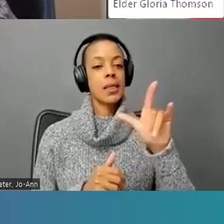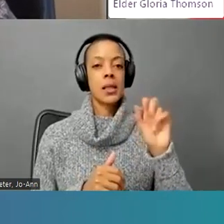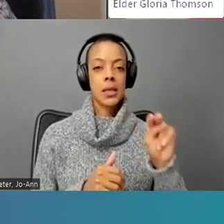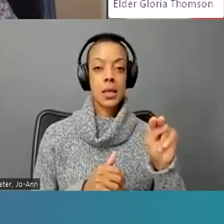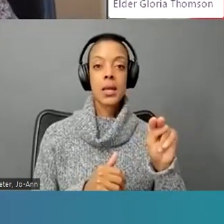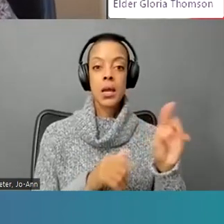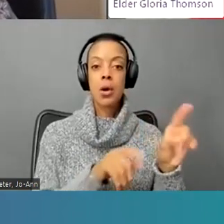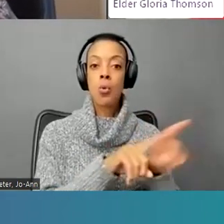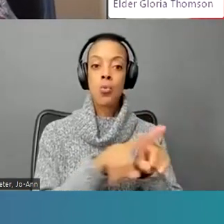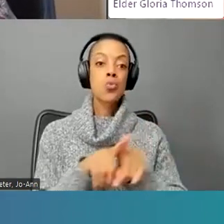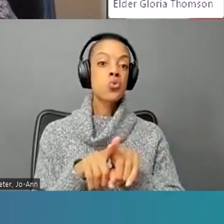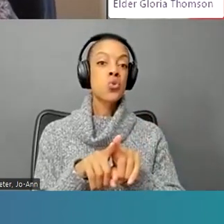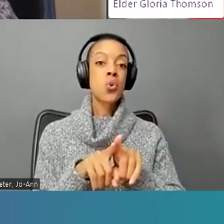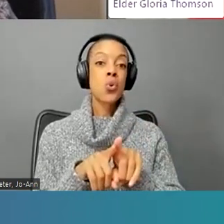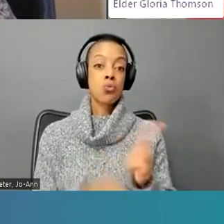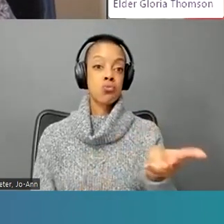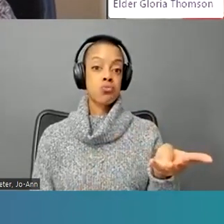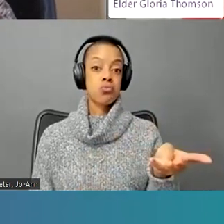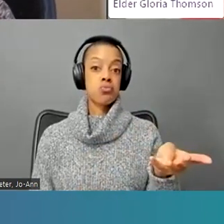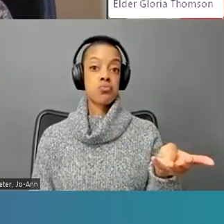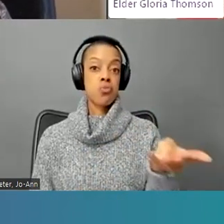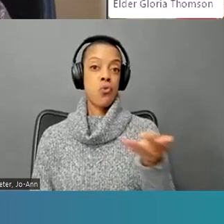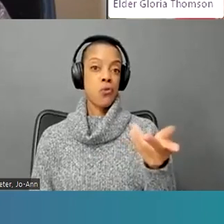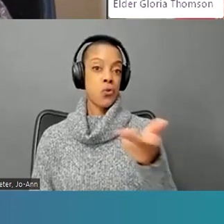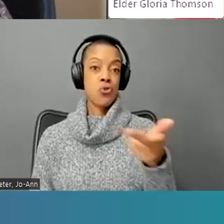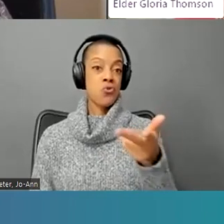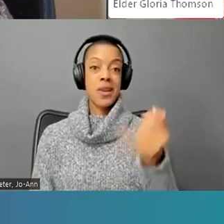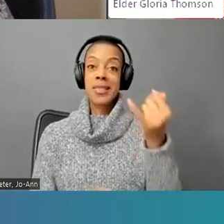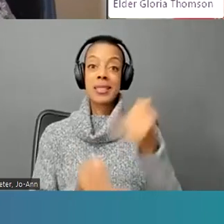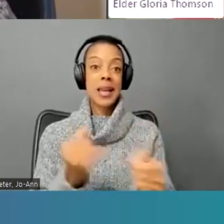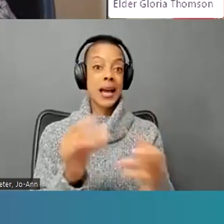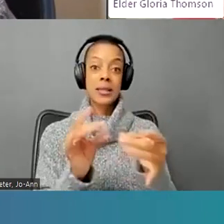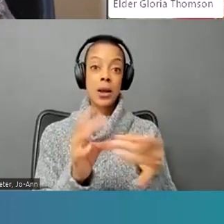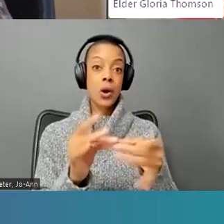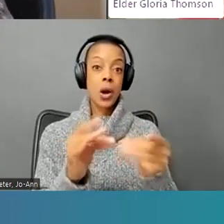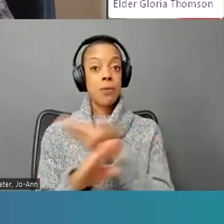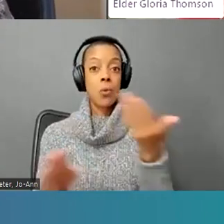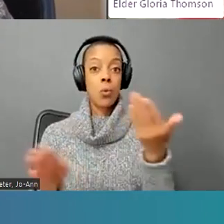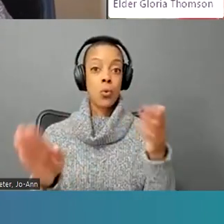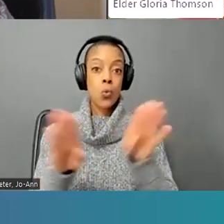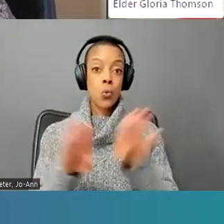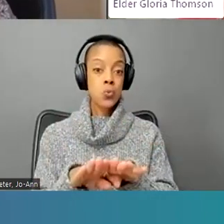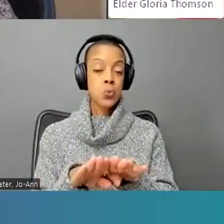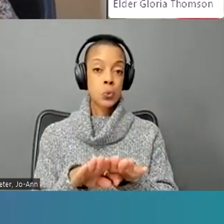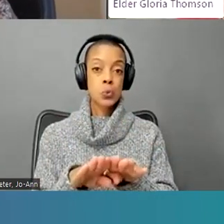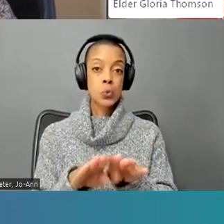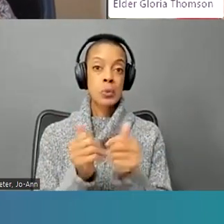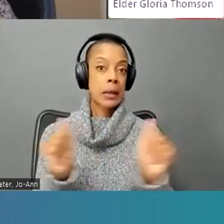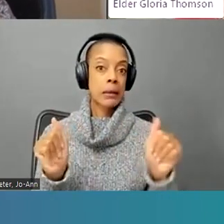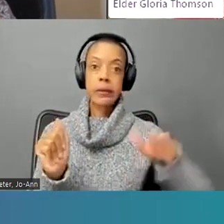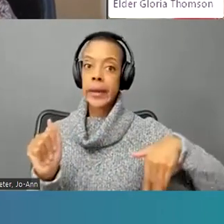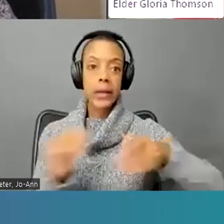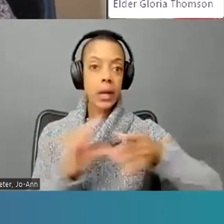an opportunity to, if there's something you want to say before we end our webinar that maybe you haven't had an